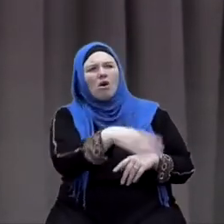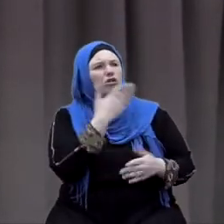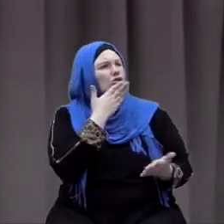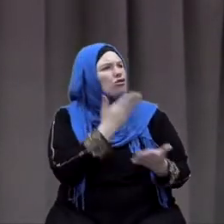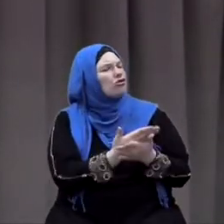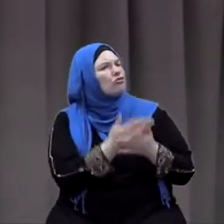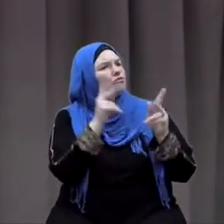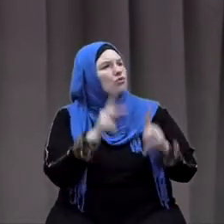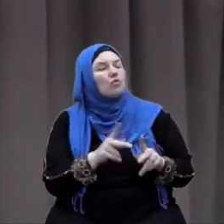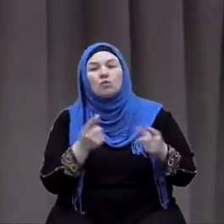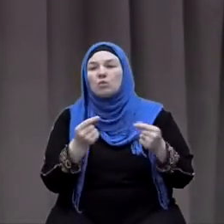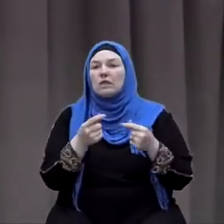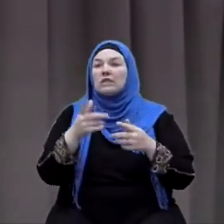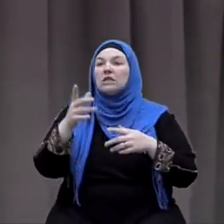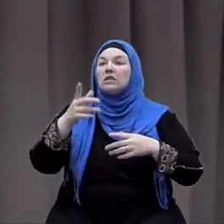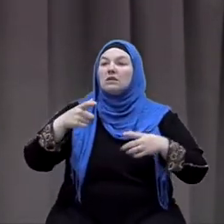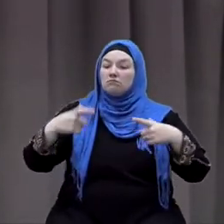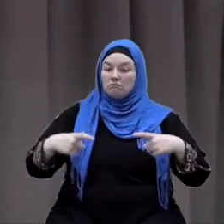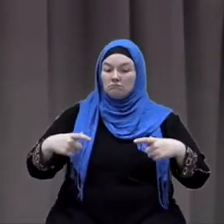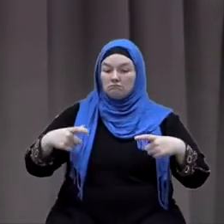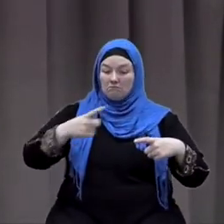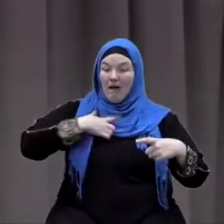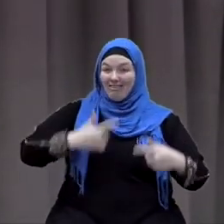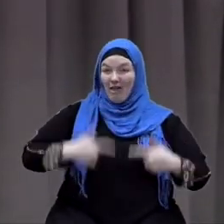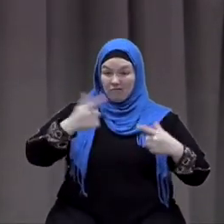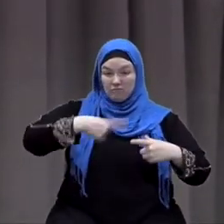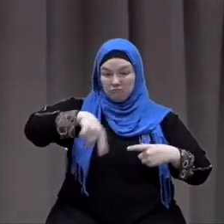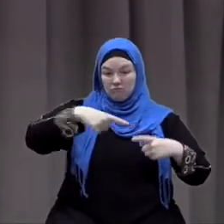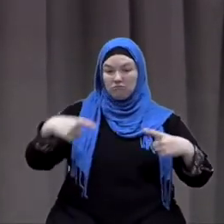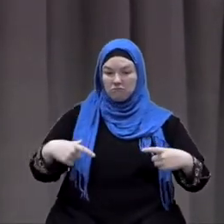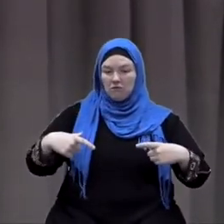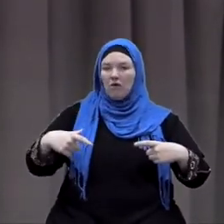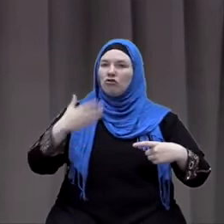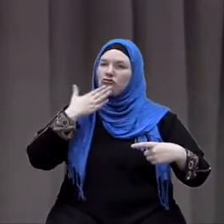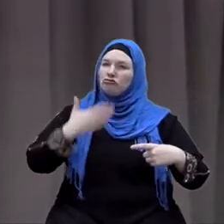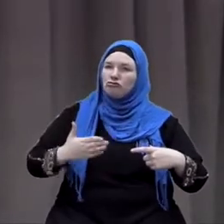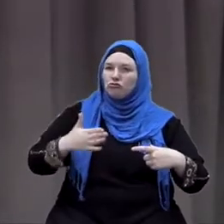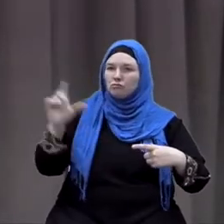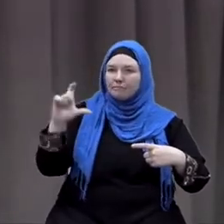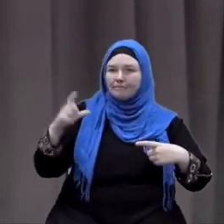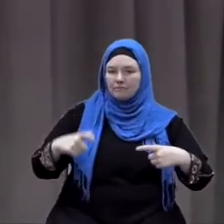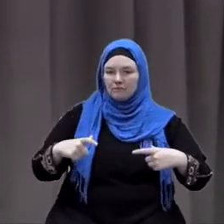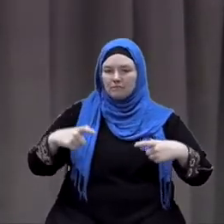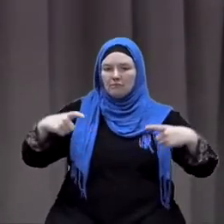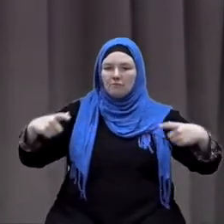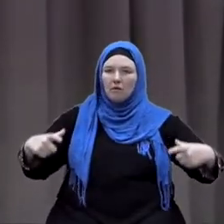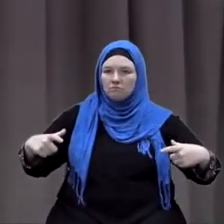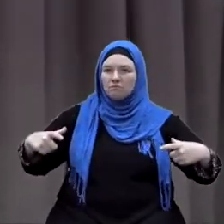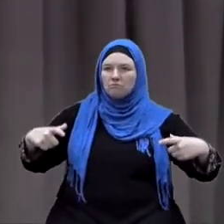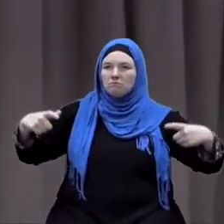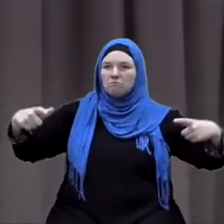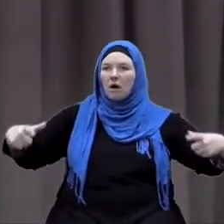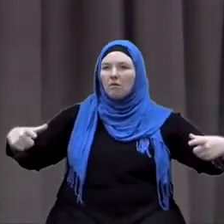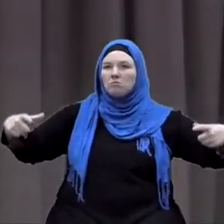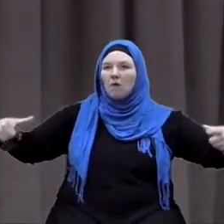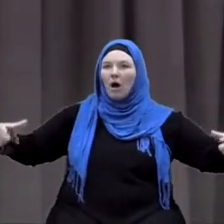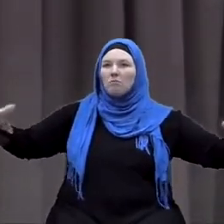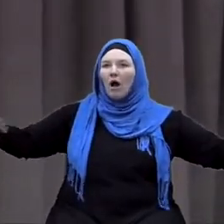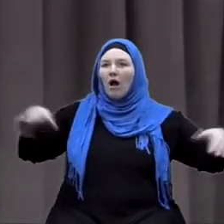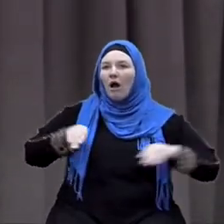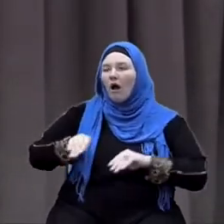circle of Islam and Muslims. And this comes through our preaching and teaching and